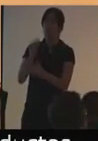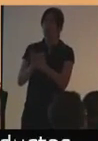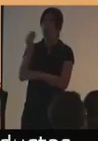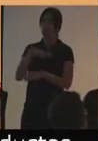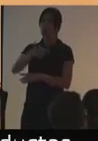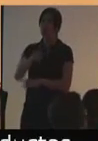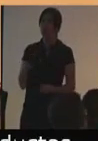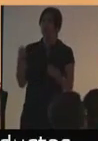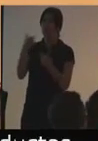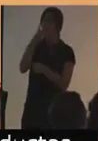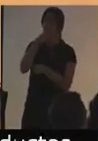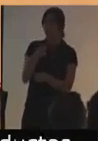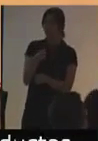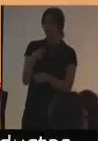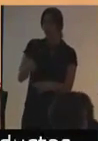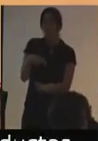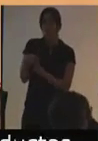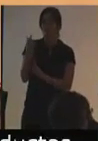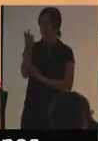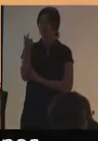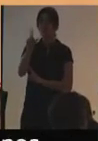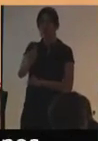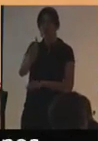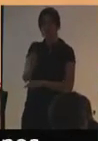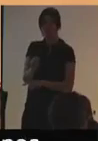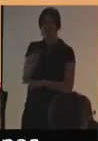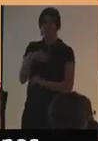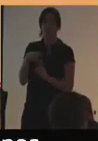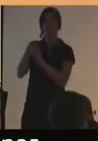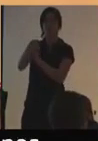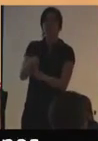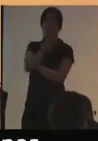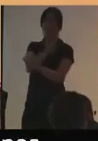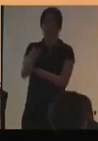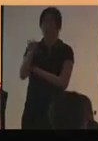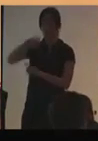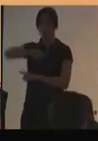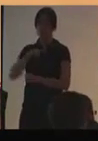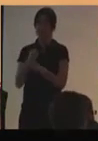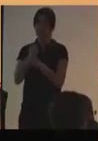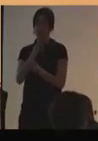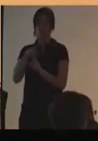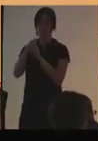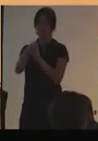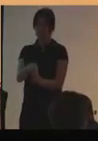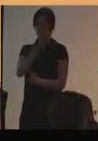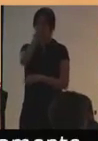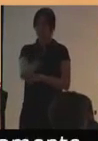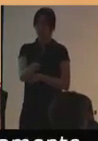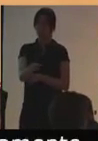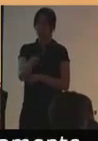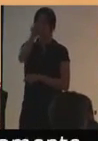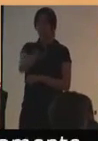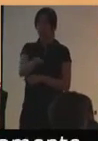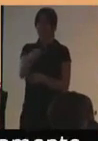reach the end users in the easiest and less costly manner, because it is the end users